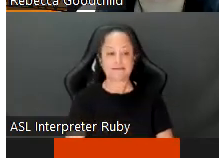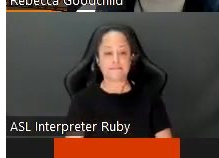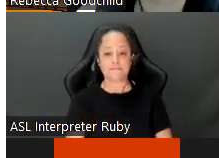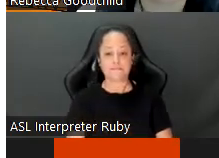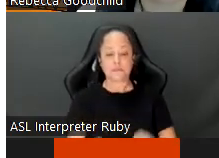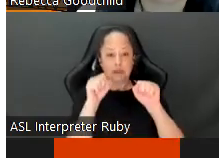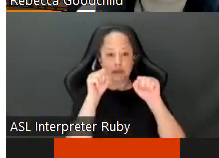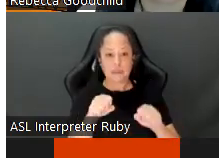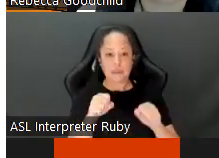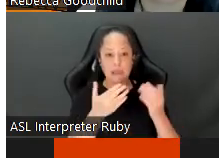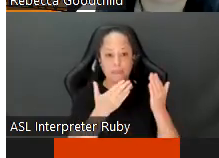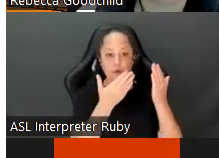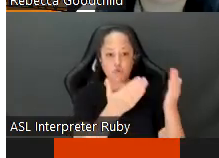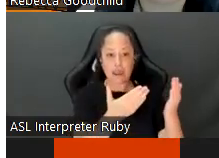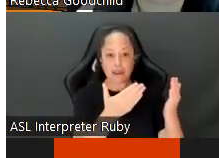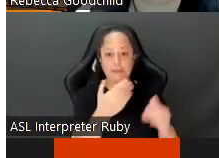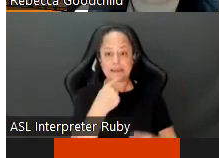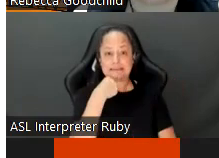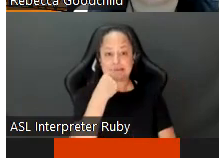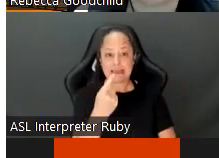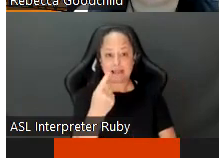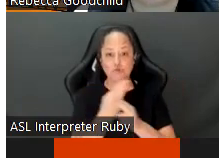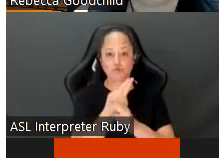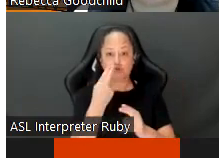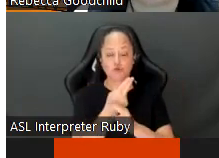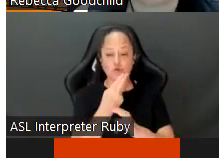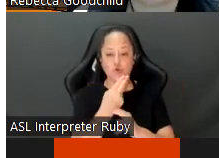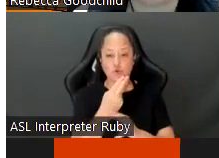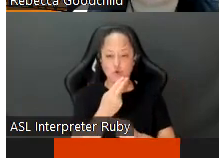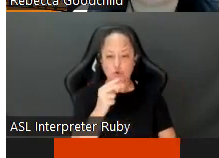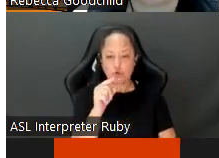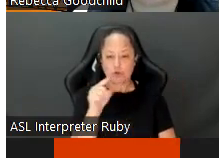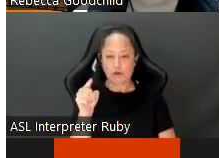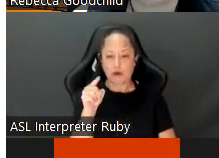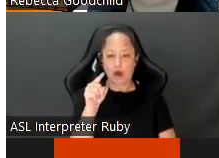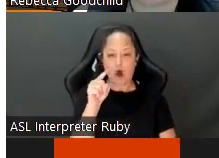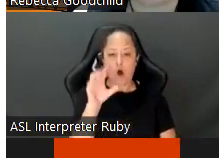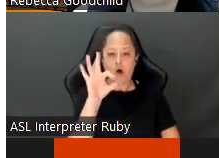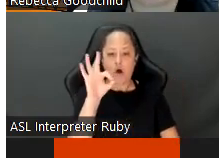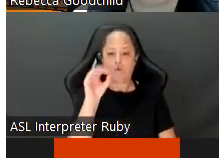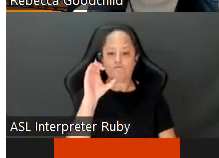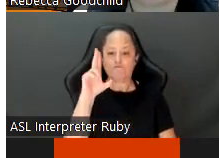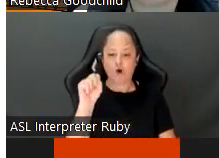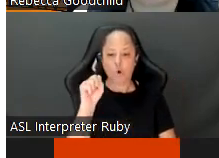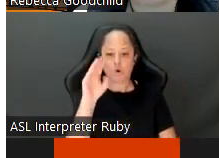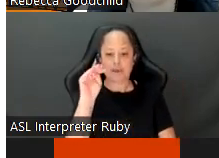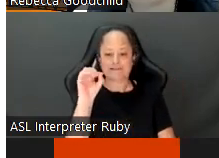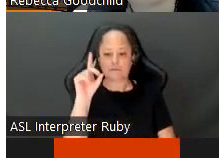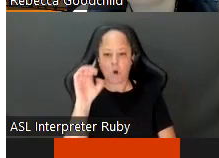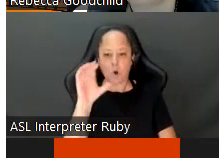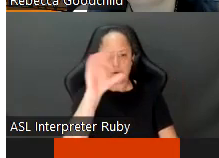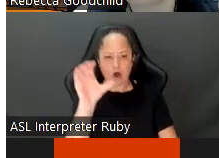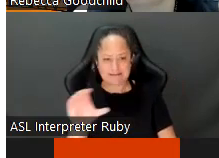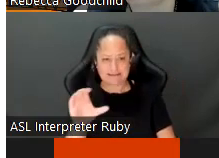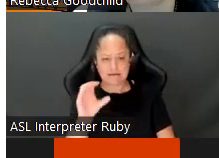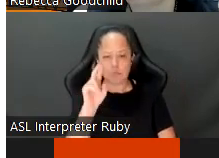Can the recommendation tell you to use like focus mode on Zoom, or can the recommendation be